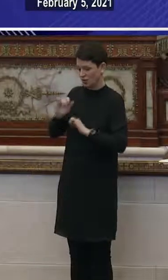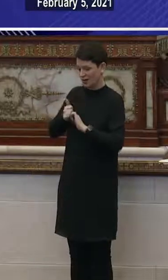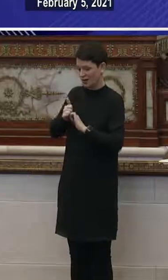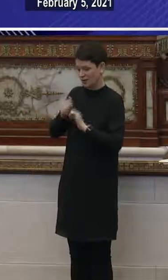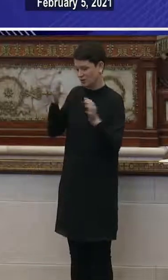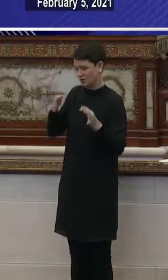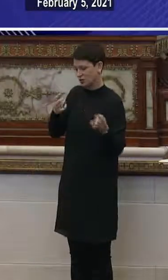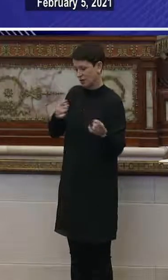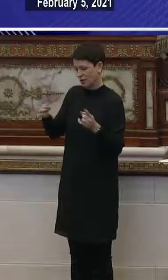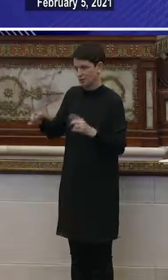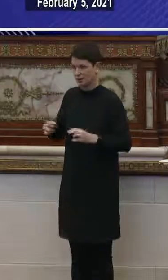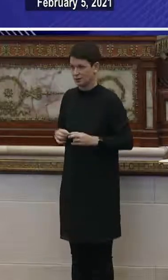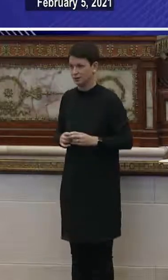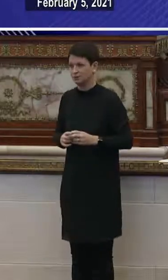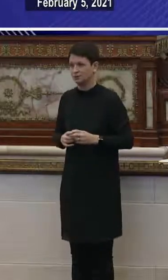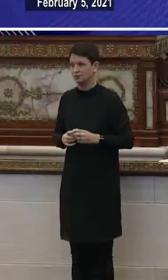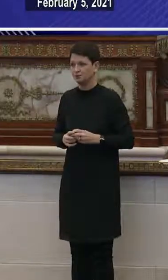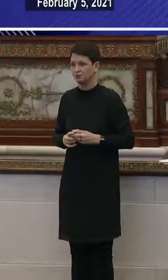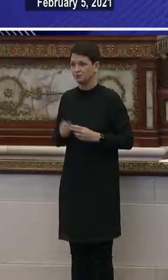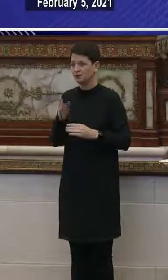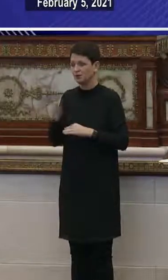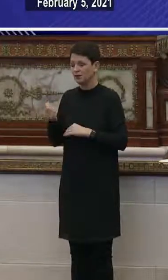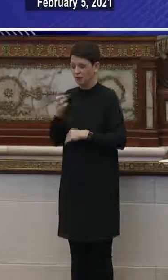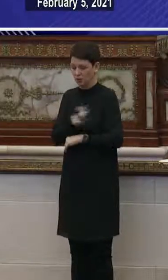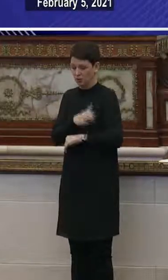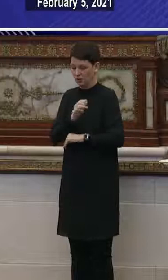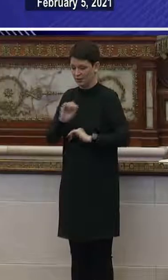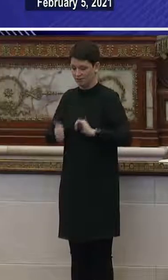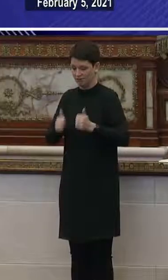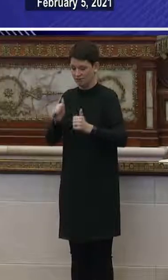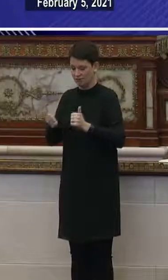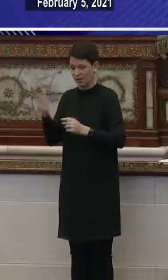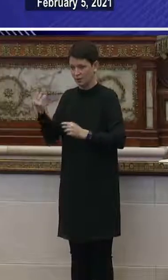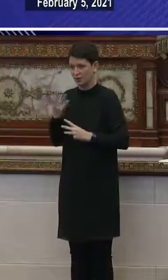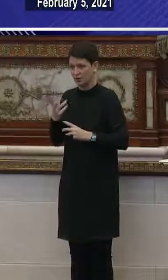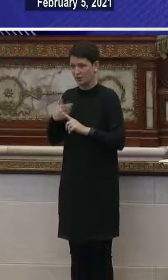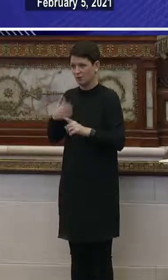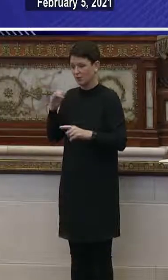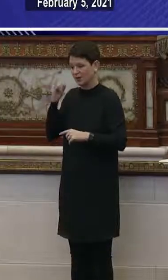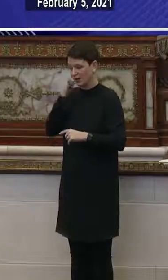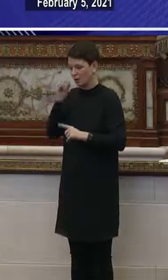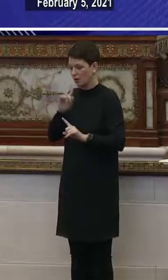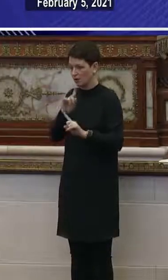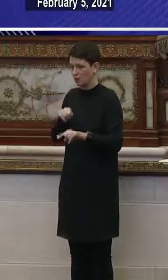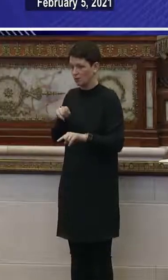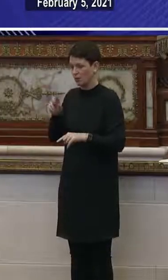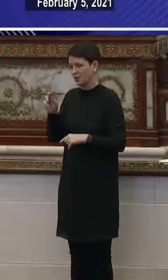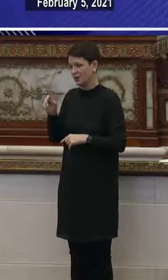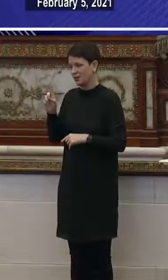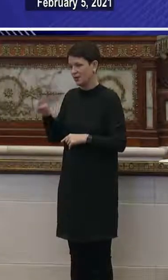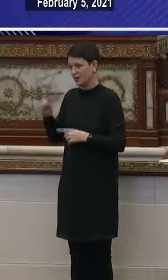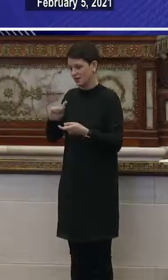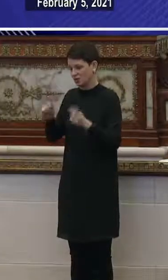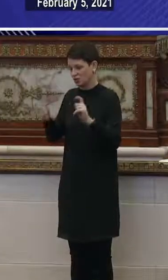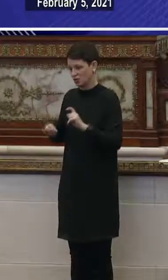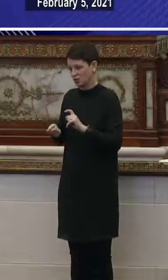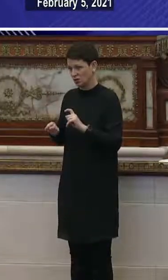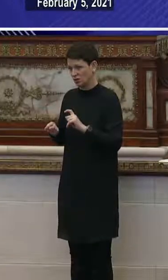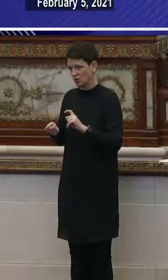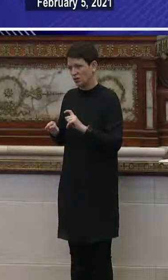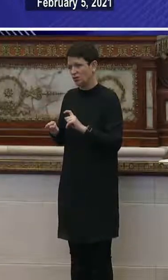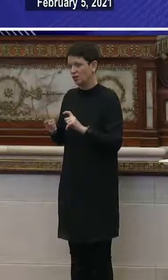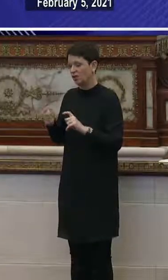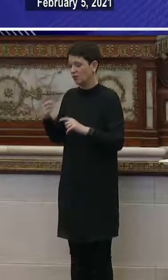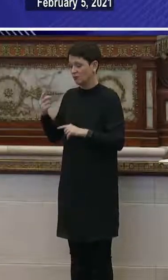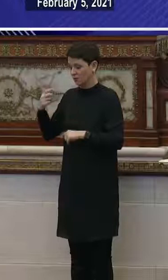made. After a few of these clinics took place, I received information from an Inquirer reporter that PFC had changed its status from